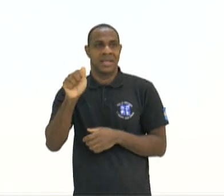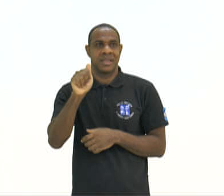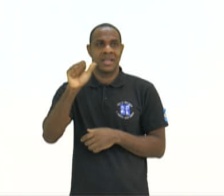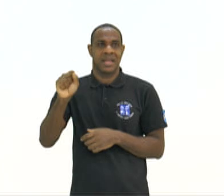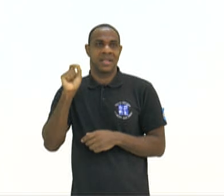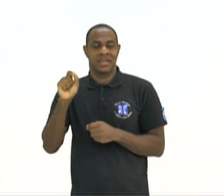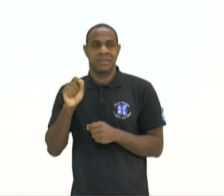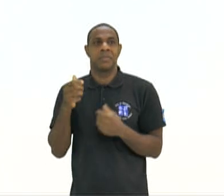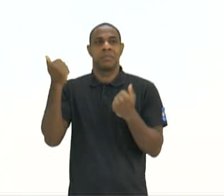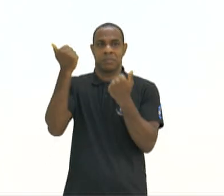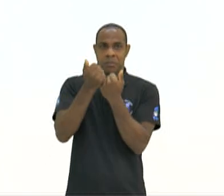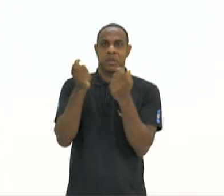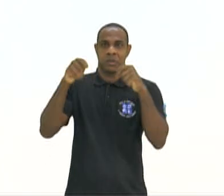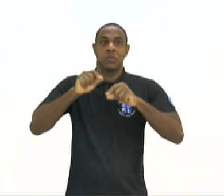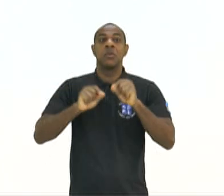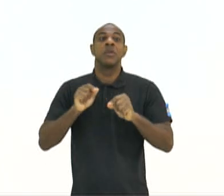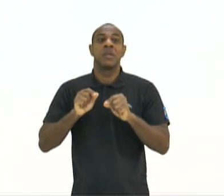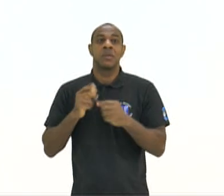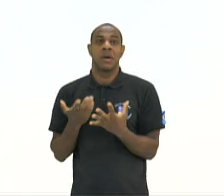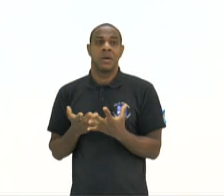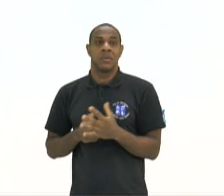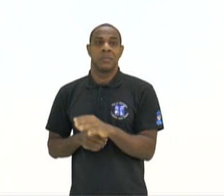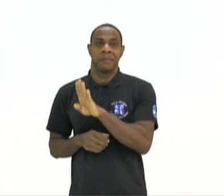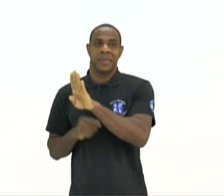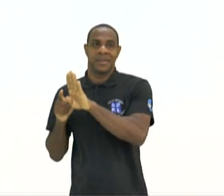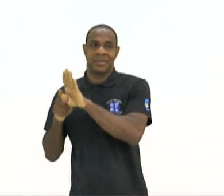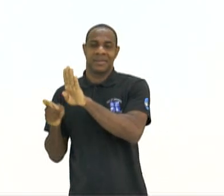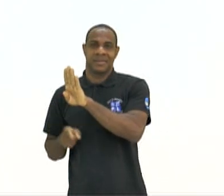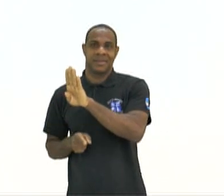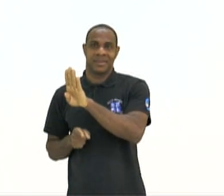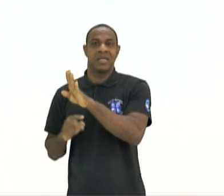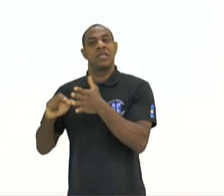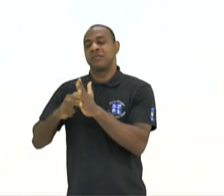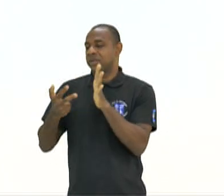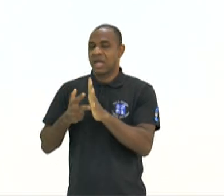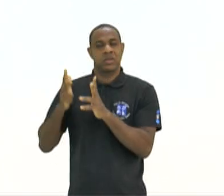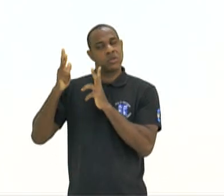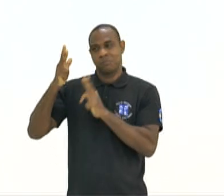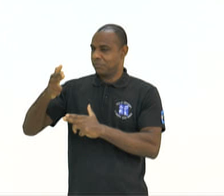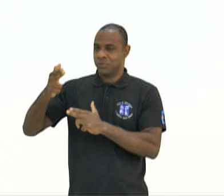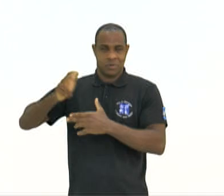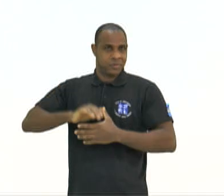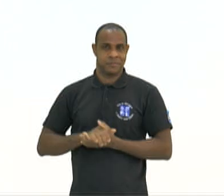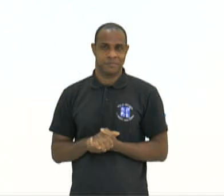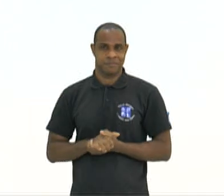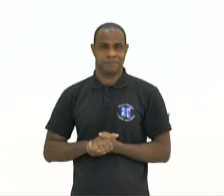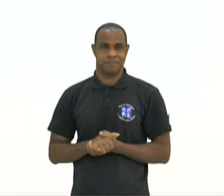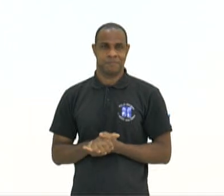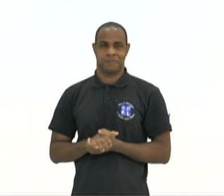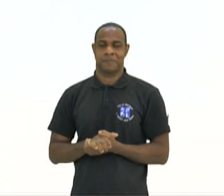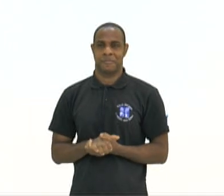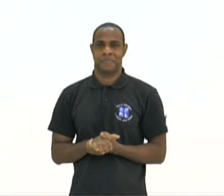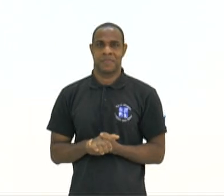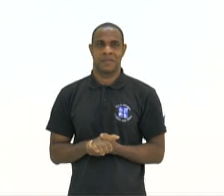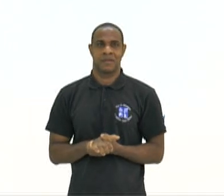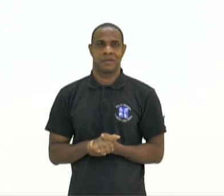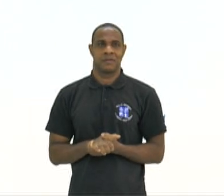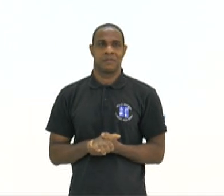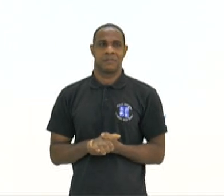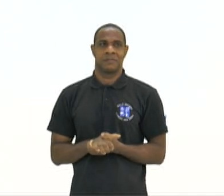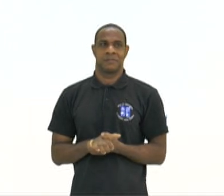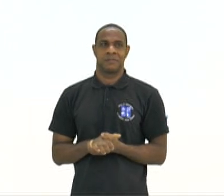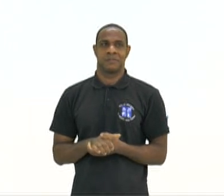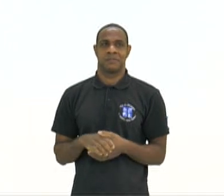so as, com o mesmo significado. Not so good as the real sport that